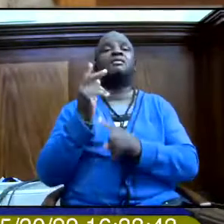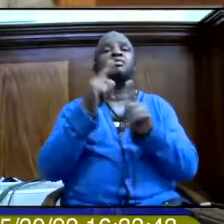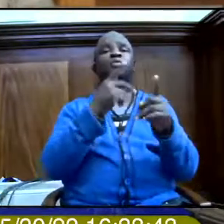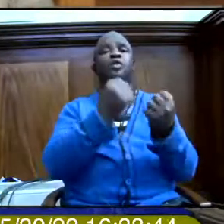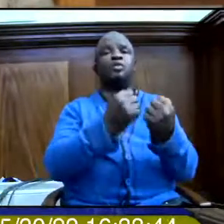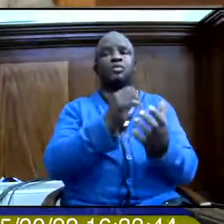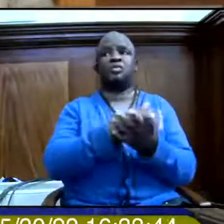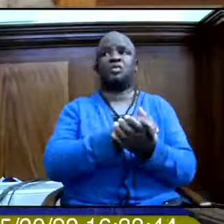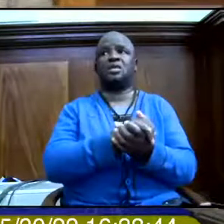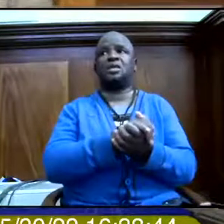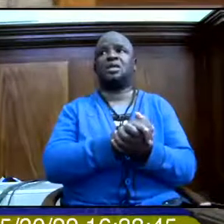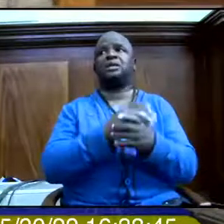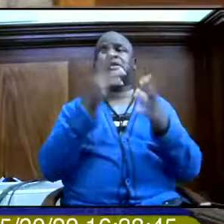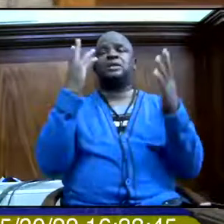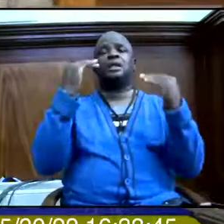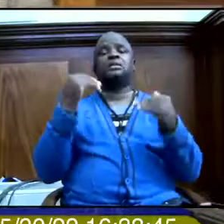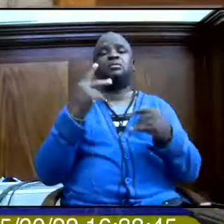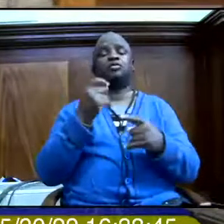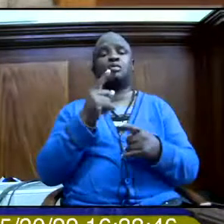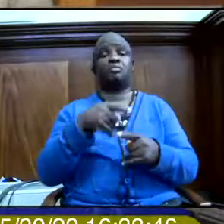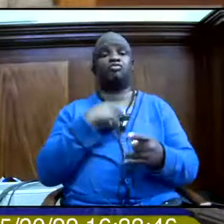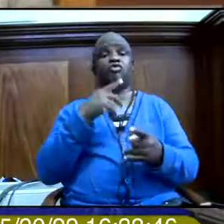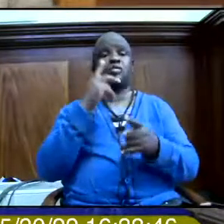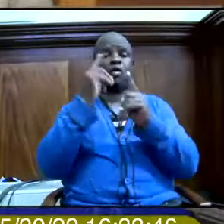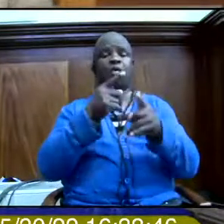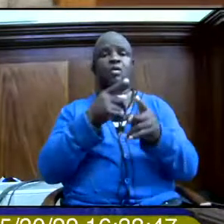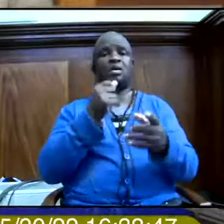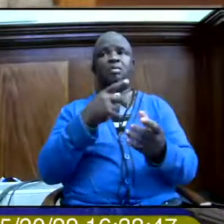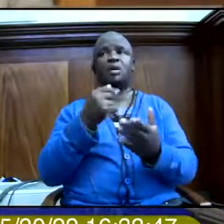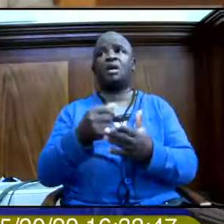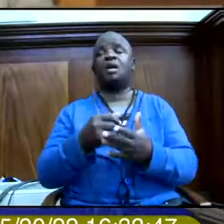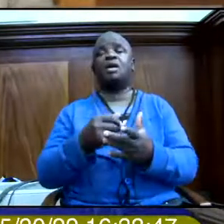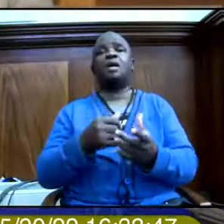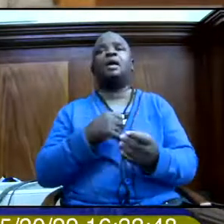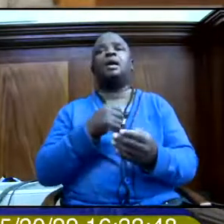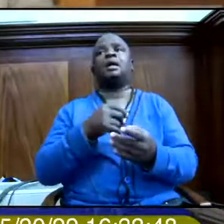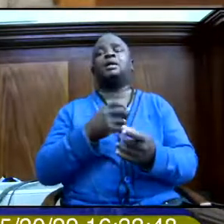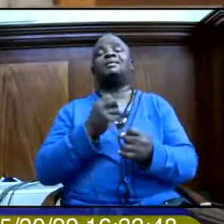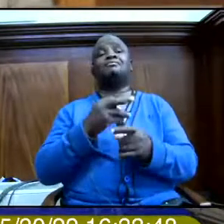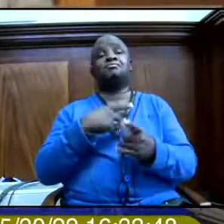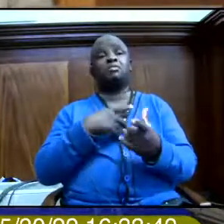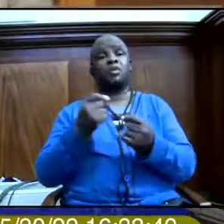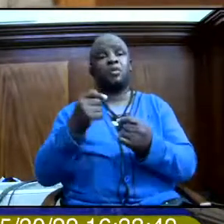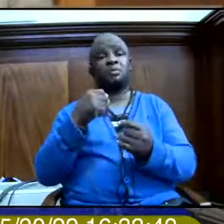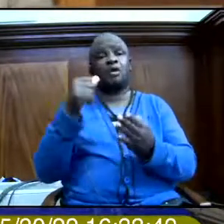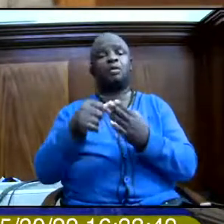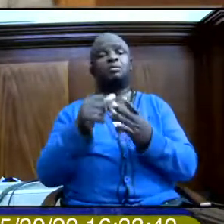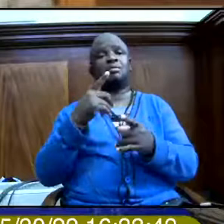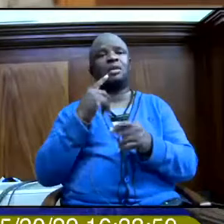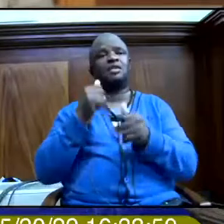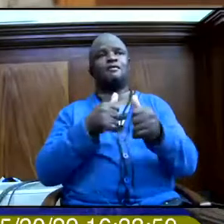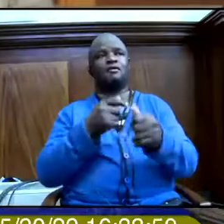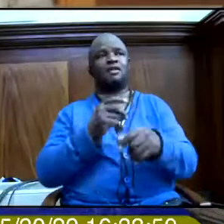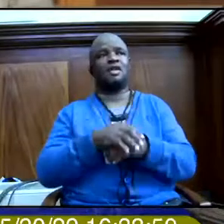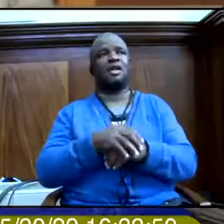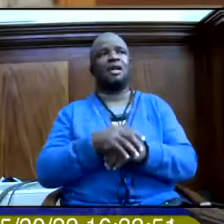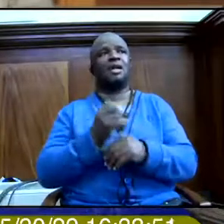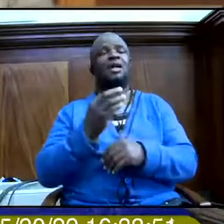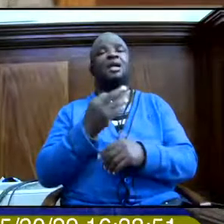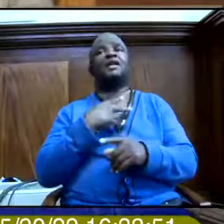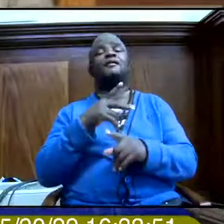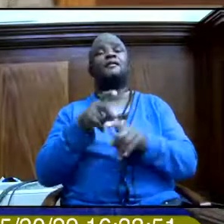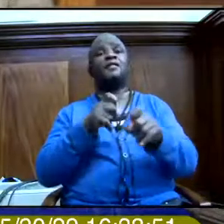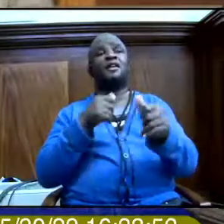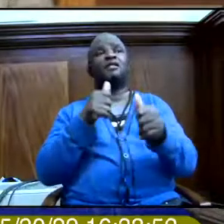court a judge will issue a judgment once a judgment is issued you have to comply with the judgment if you don't